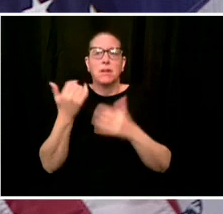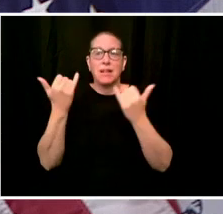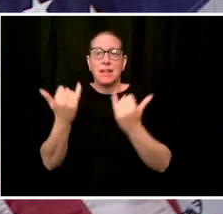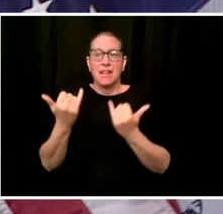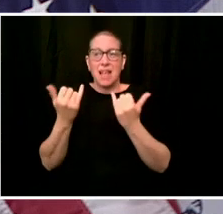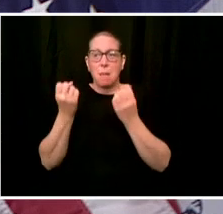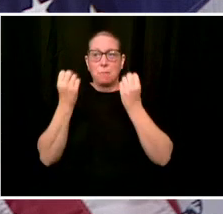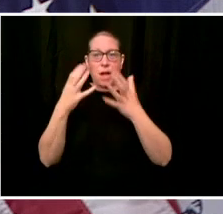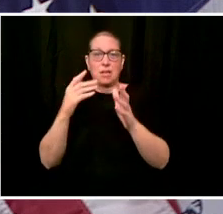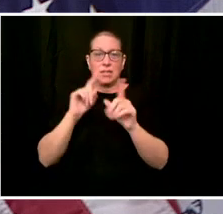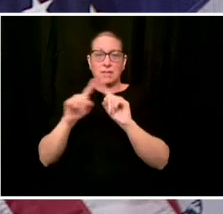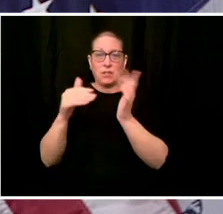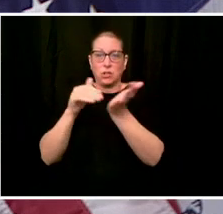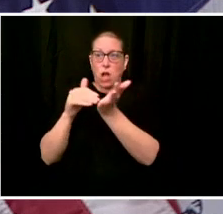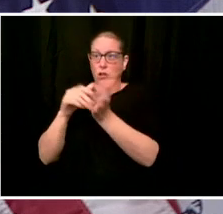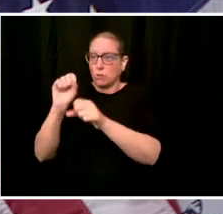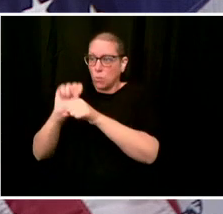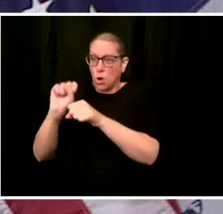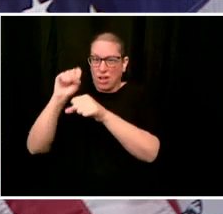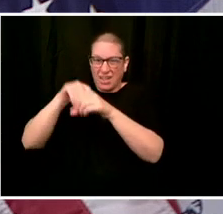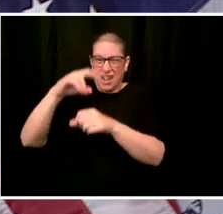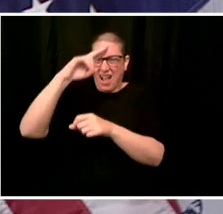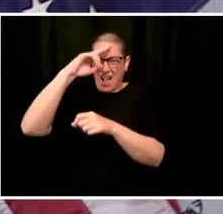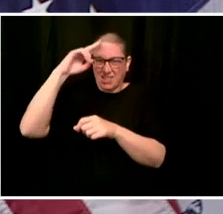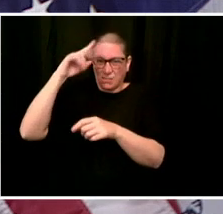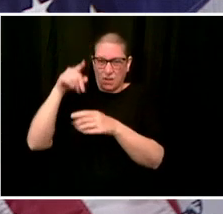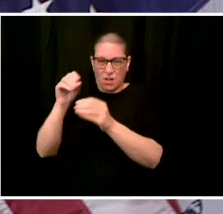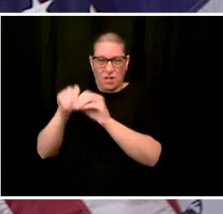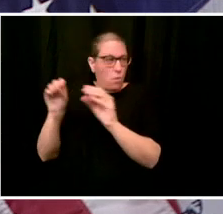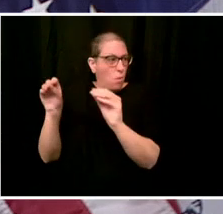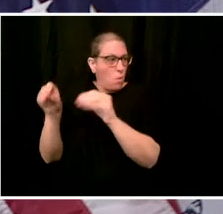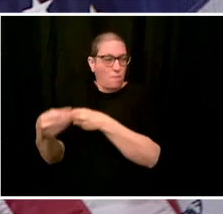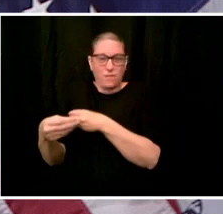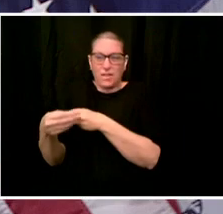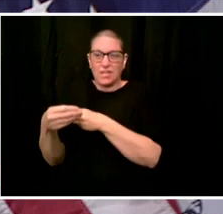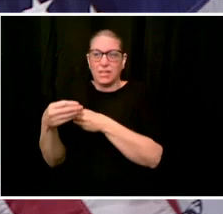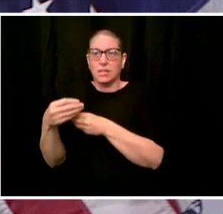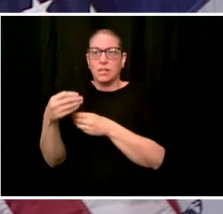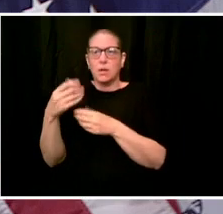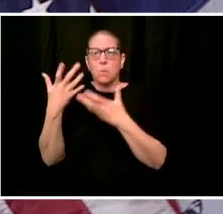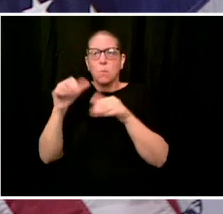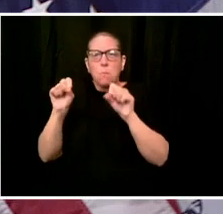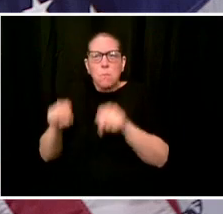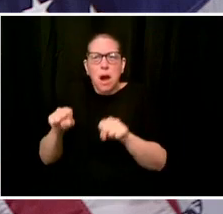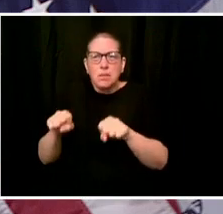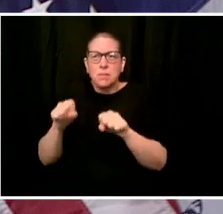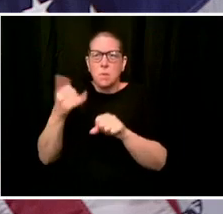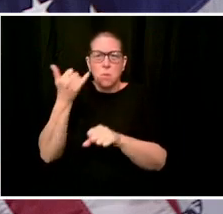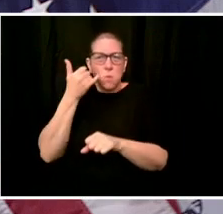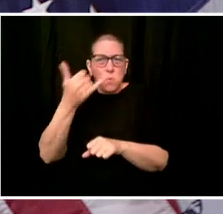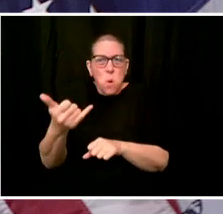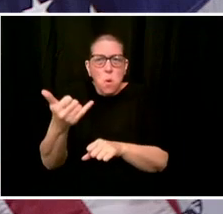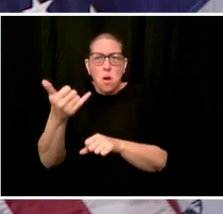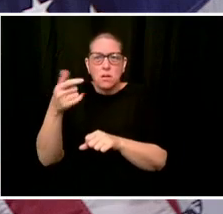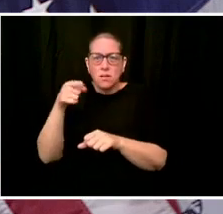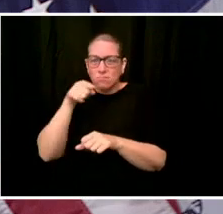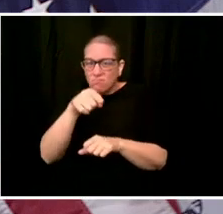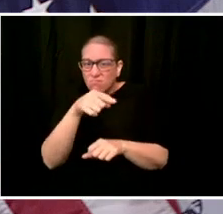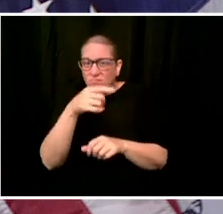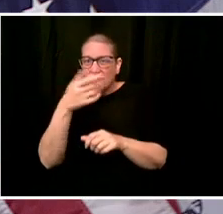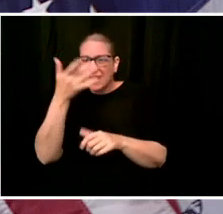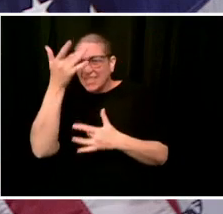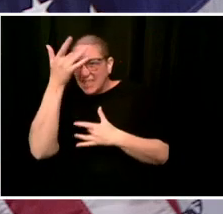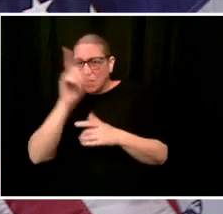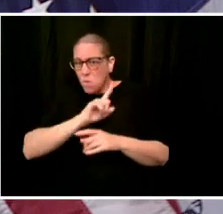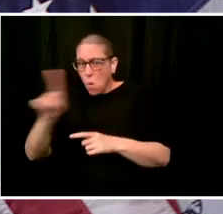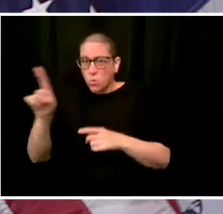goal just to get some diagnosis that might then send a child to an emergency room? And then my second question is for my colleague, Gwen